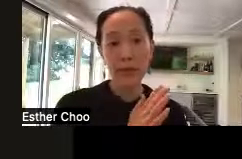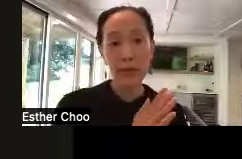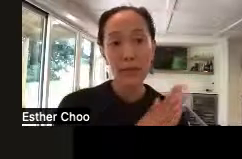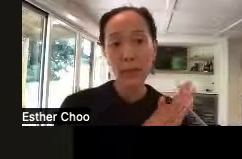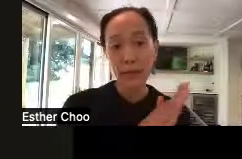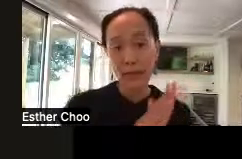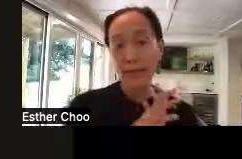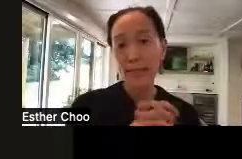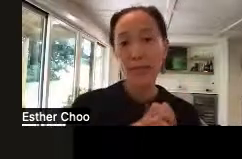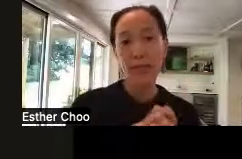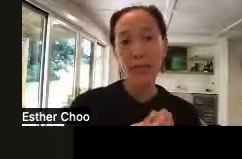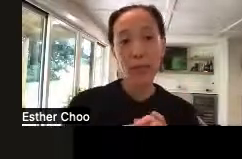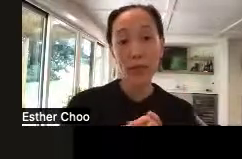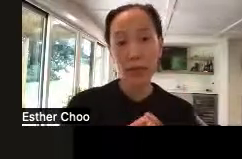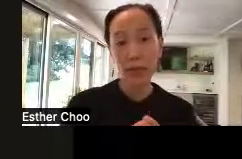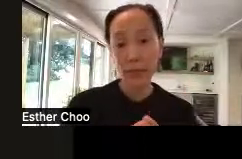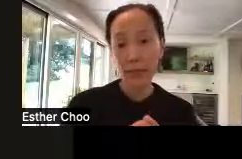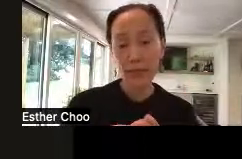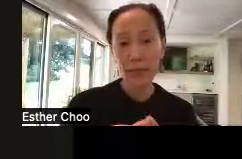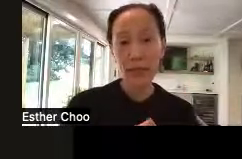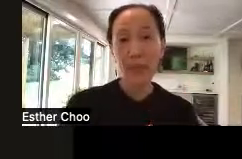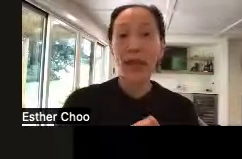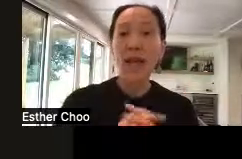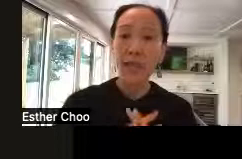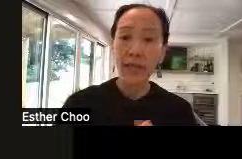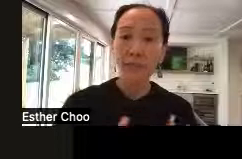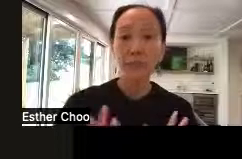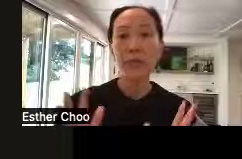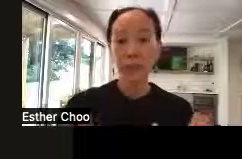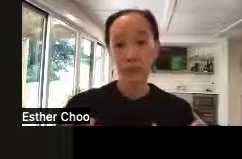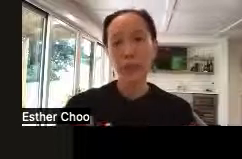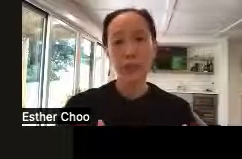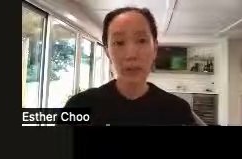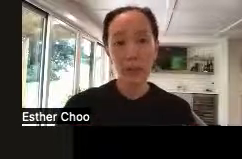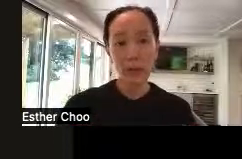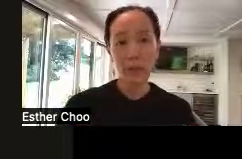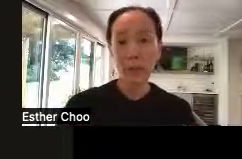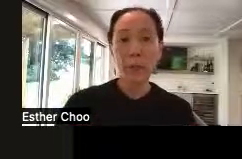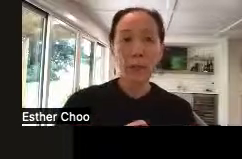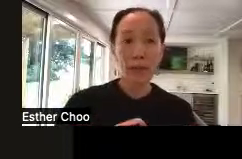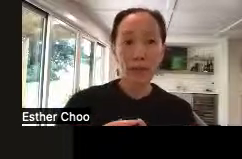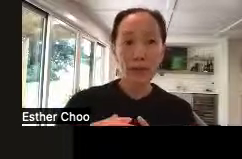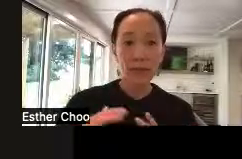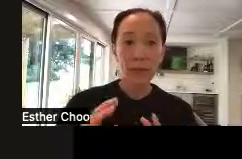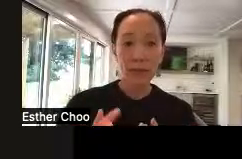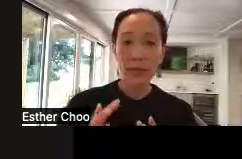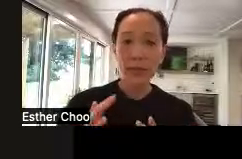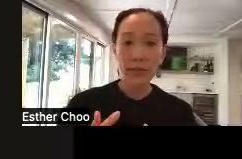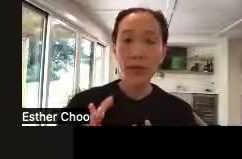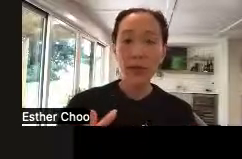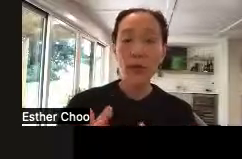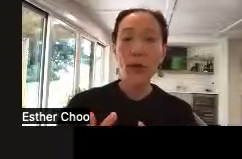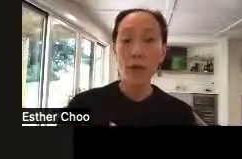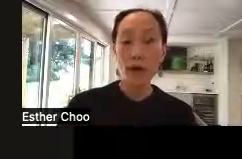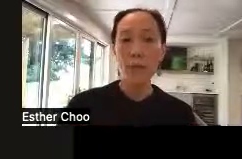addressed by Ibram X. Kendi in his book, How to Be an Anti-Racist. I do not use microaggression anymore. It's a persistent